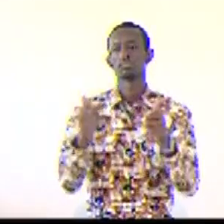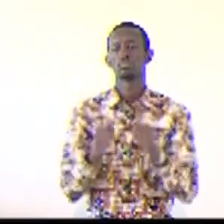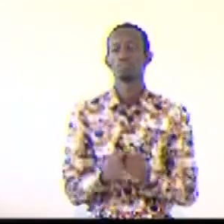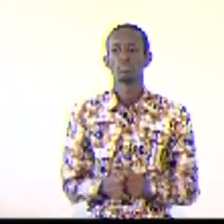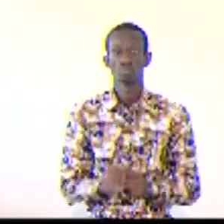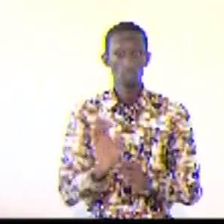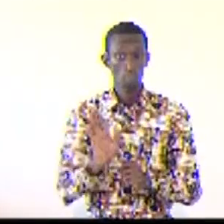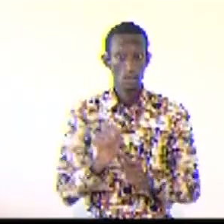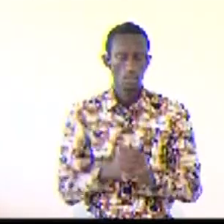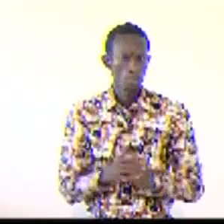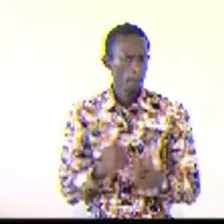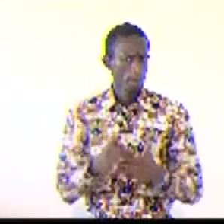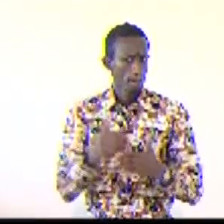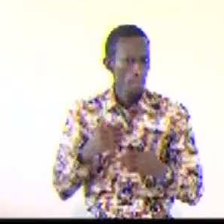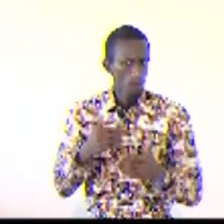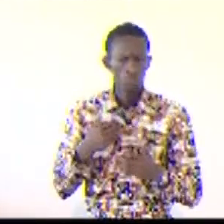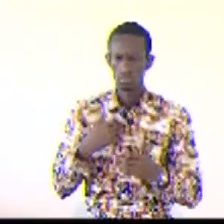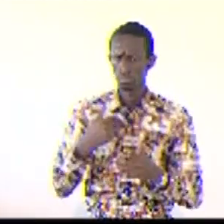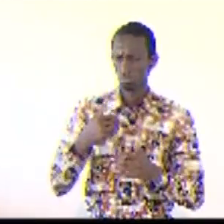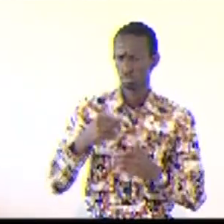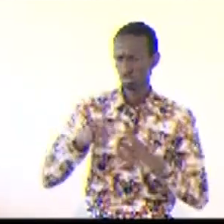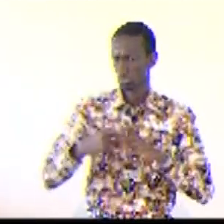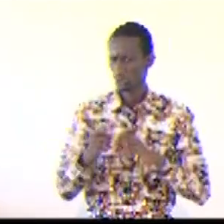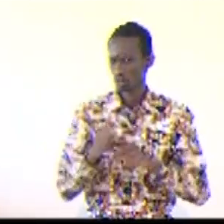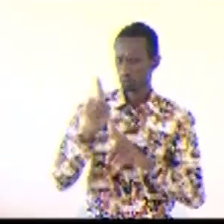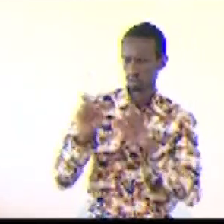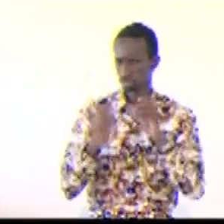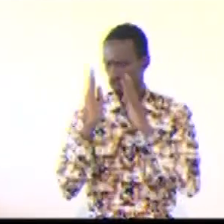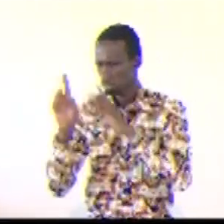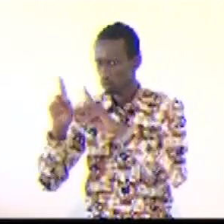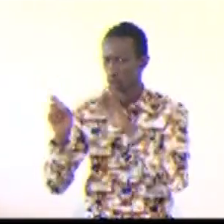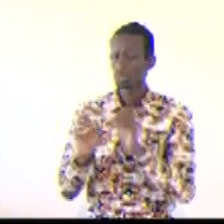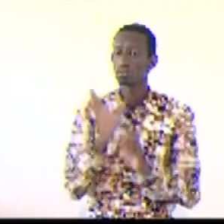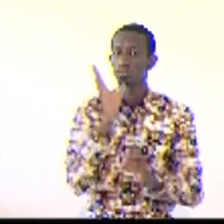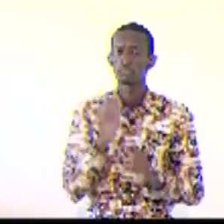So before we look at these questions, I just wanted to take you through